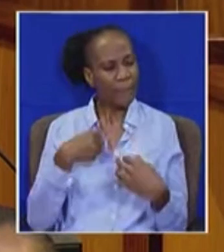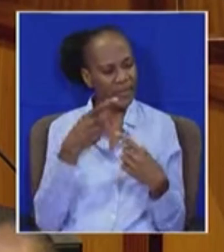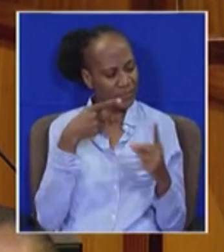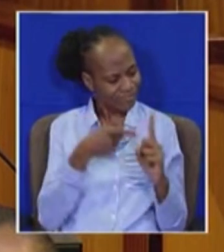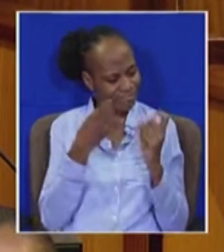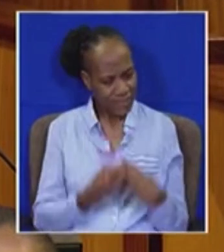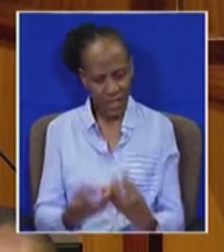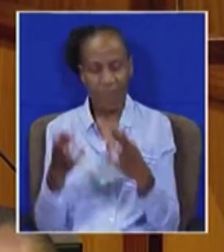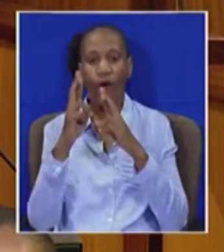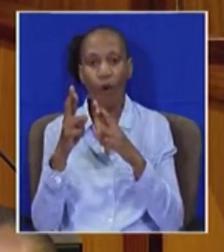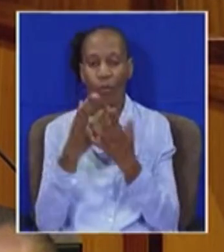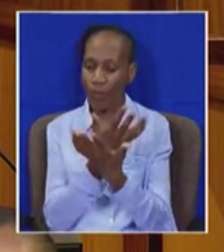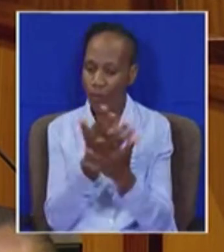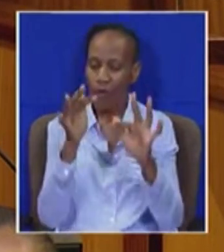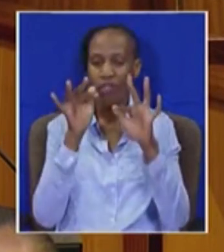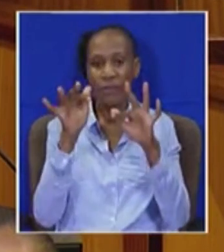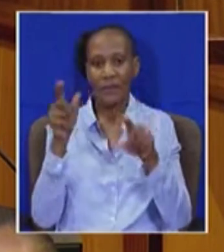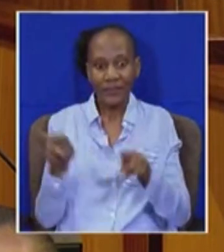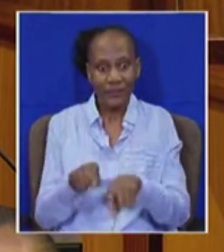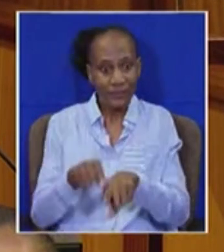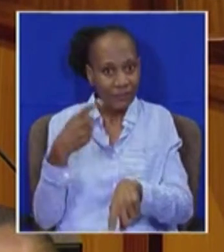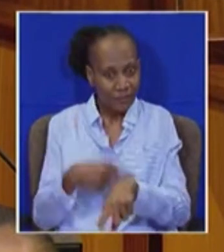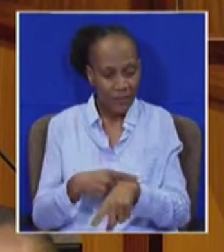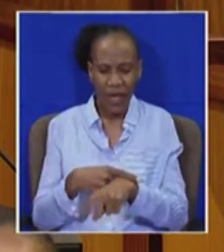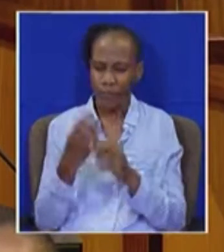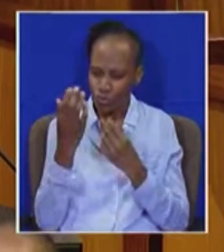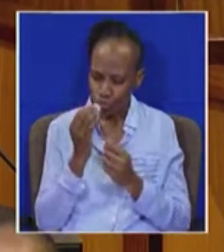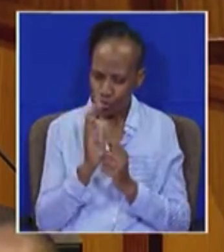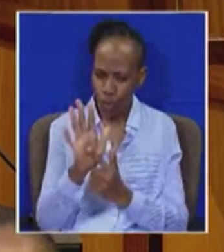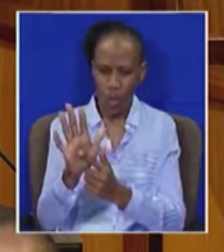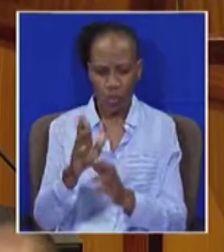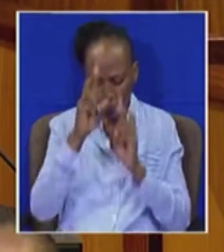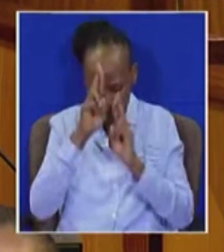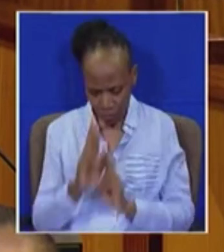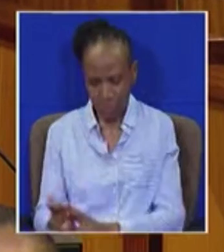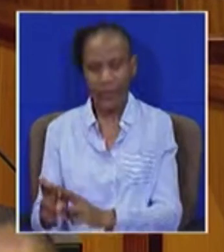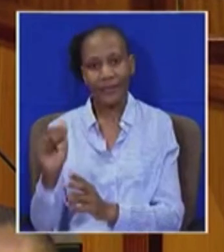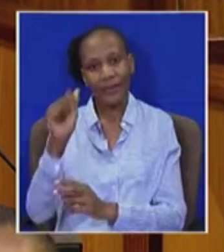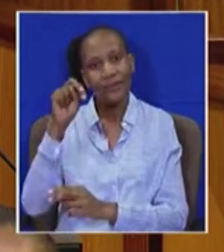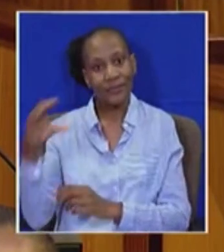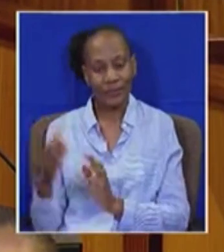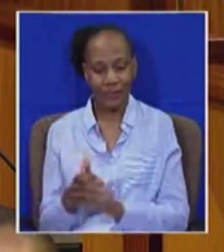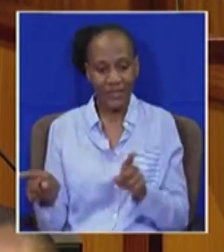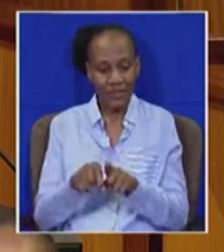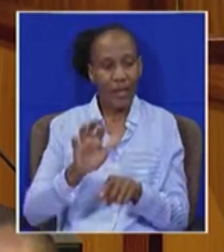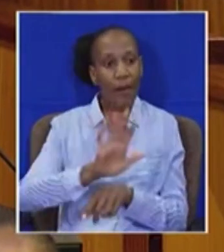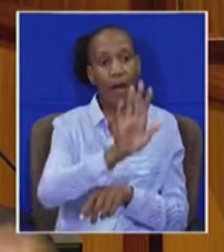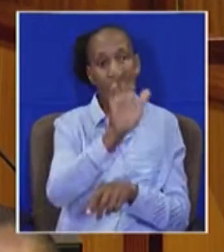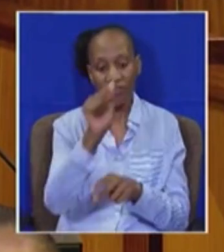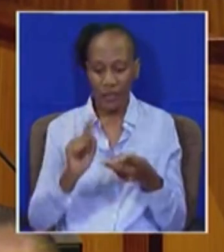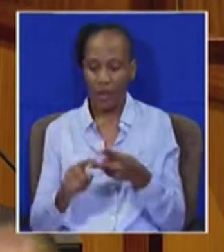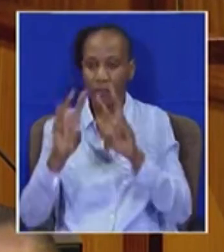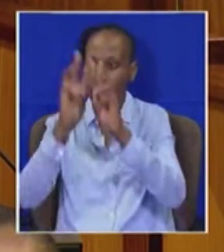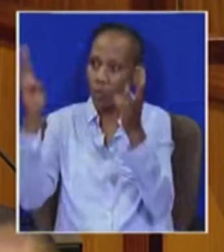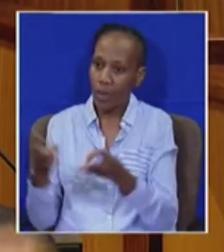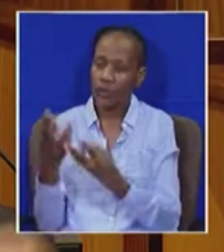people, as well as unity, renewal, and discipline to the movement. Africa and the world are pinning their hopes